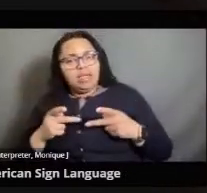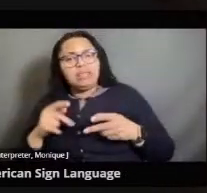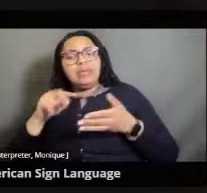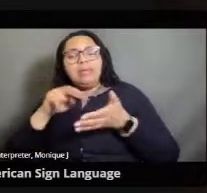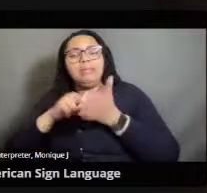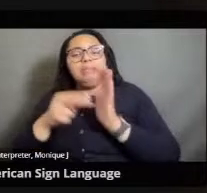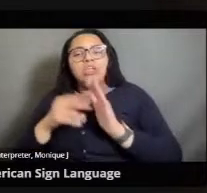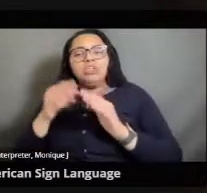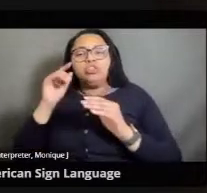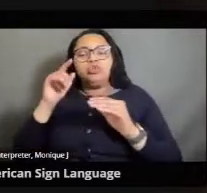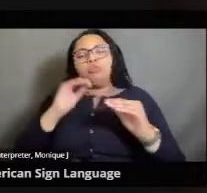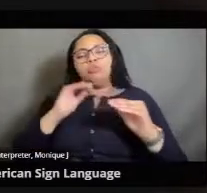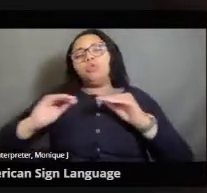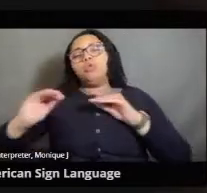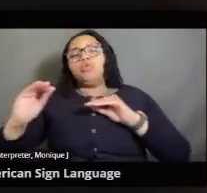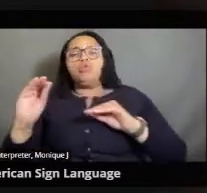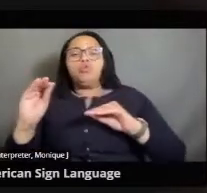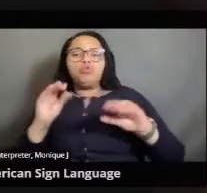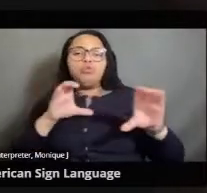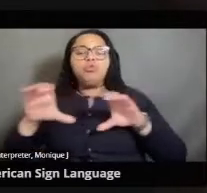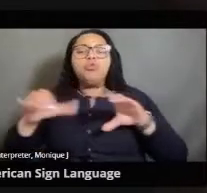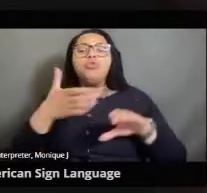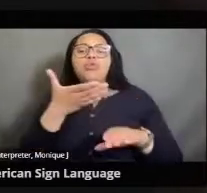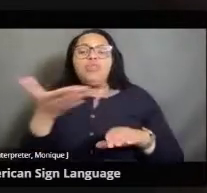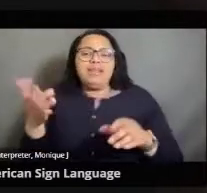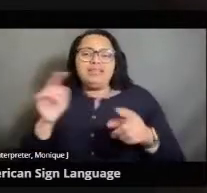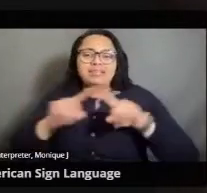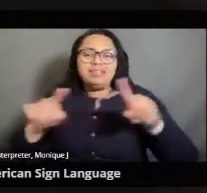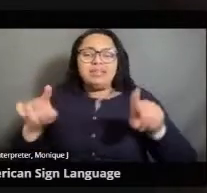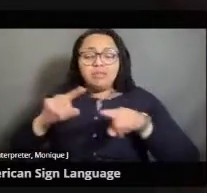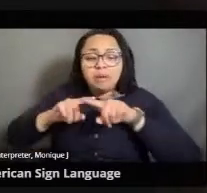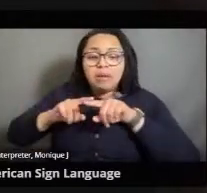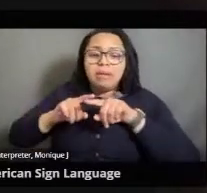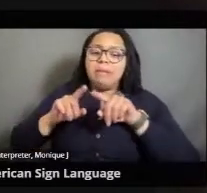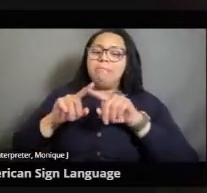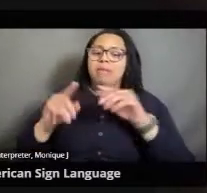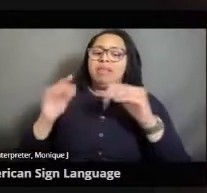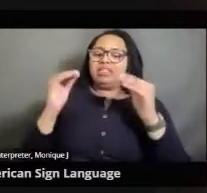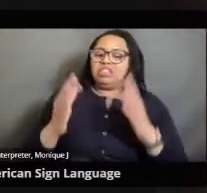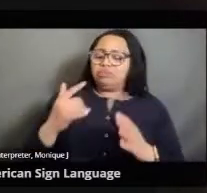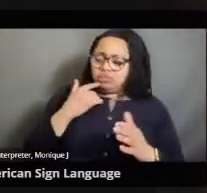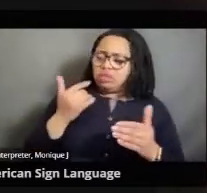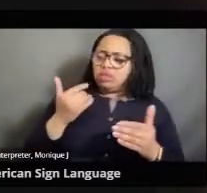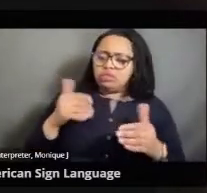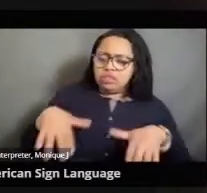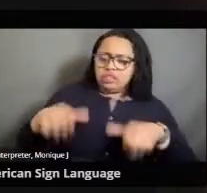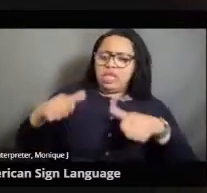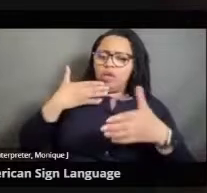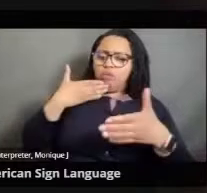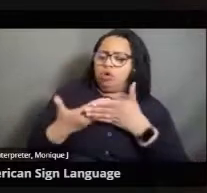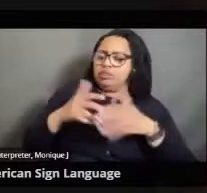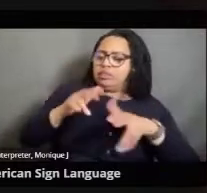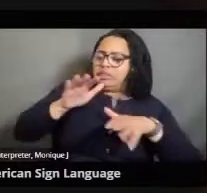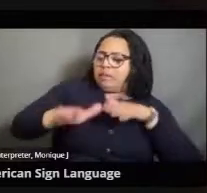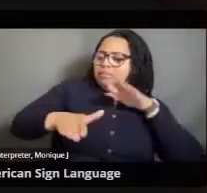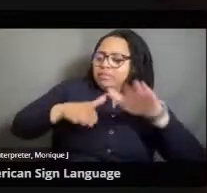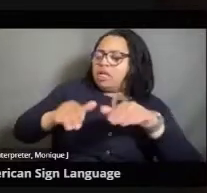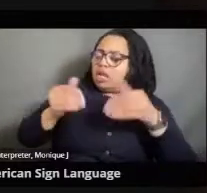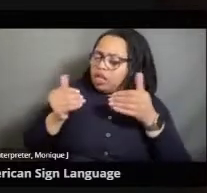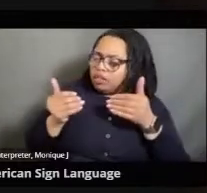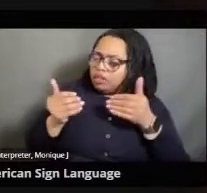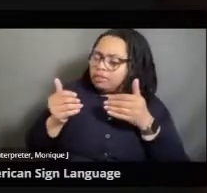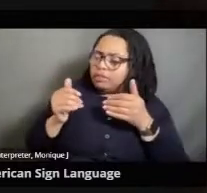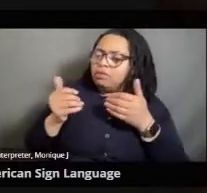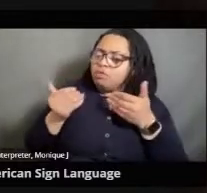different. But teacher Tay says, take good steps. So let's move together. Let us link arms